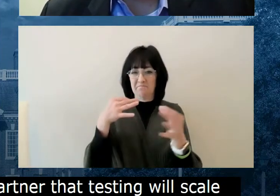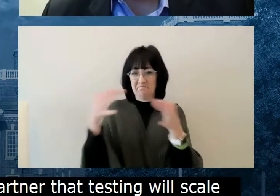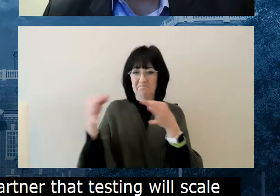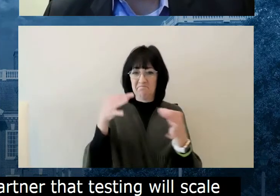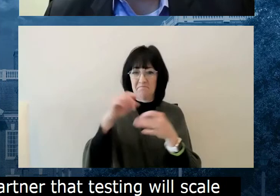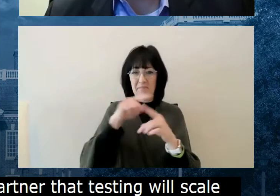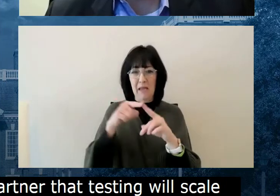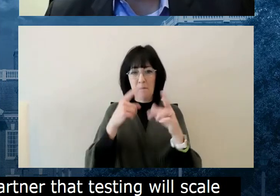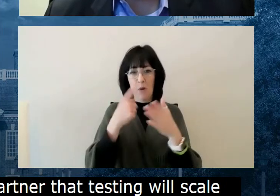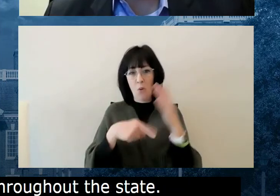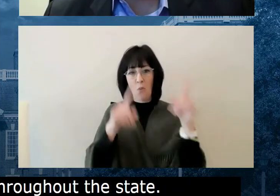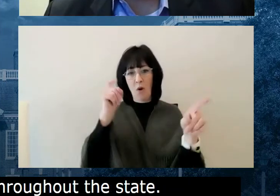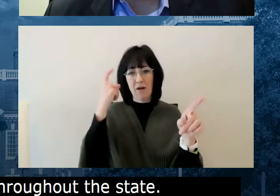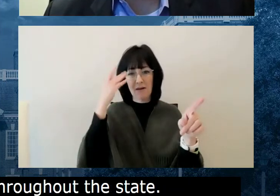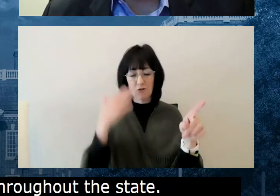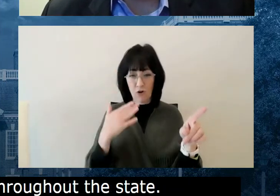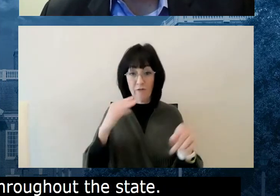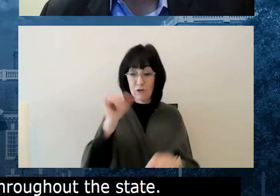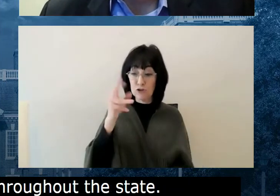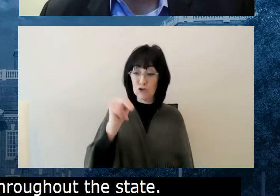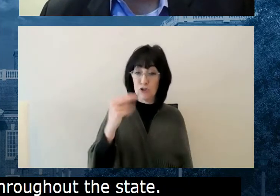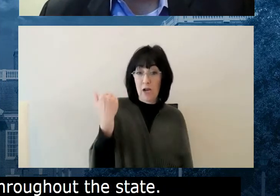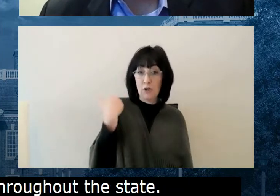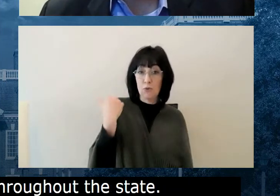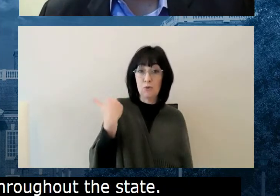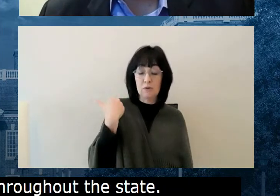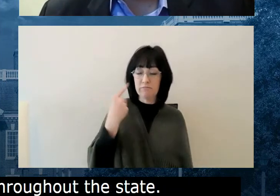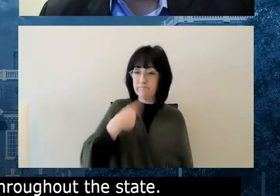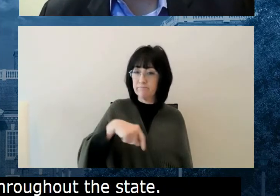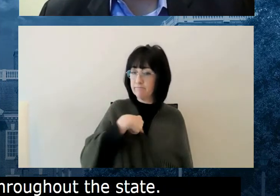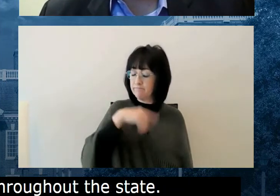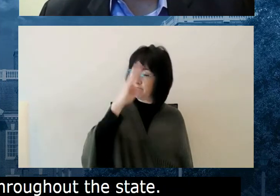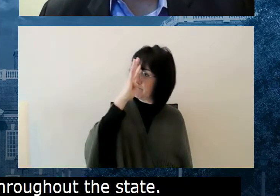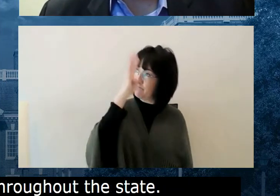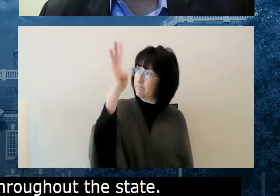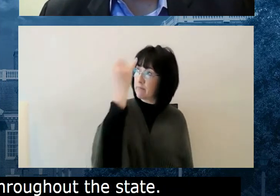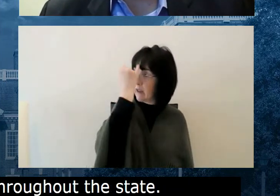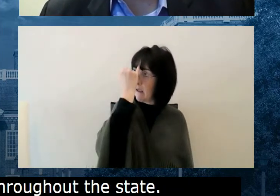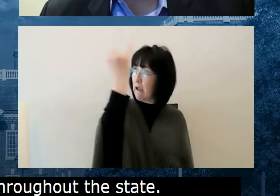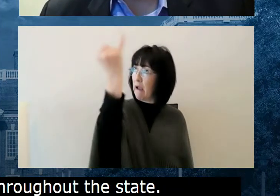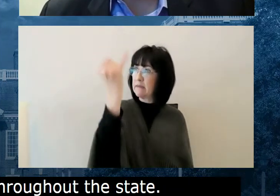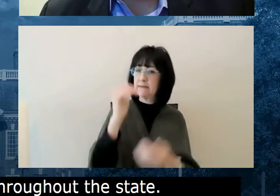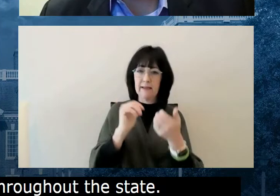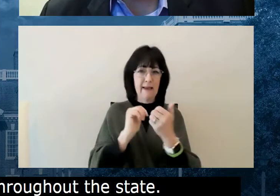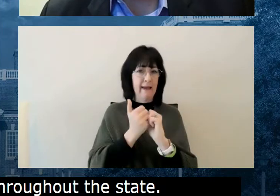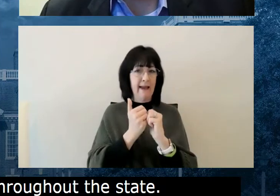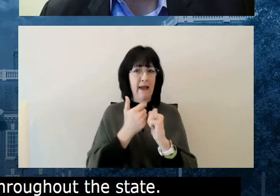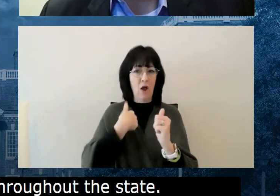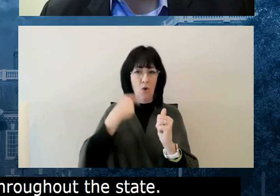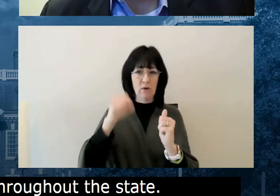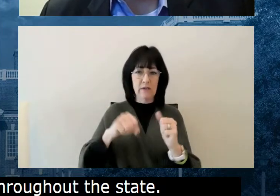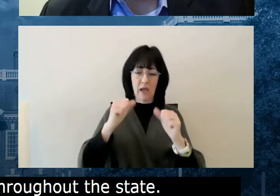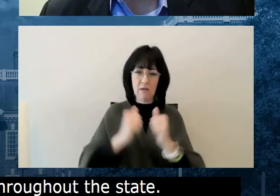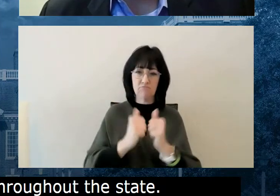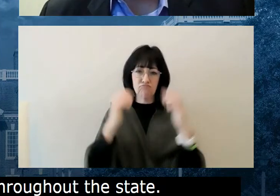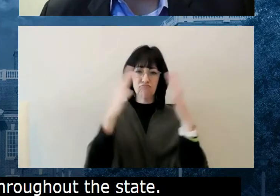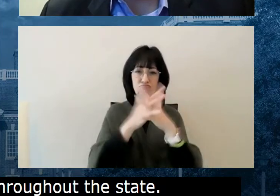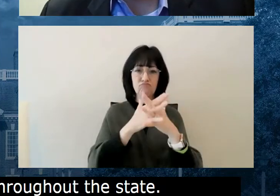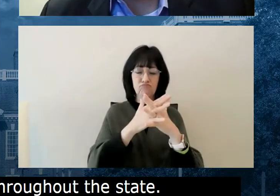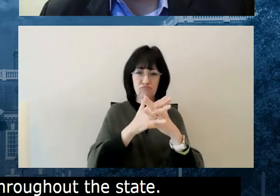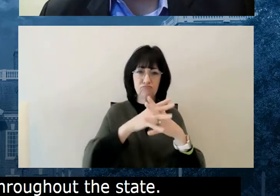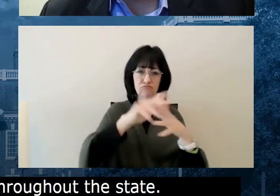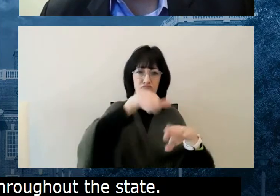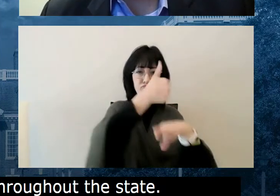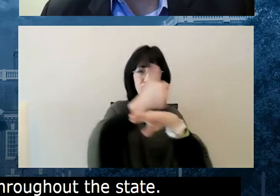a crazy idea back in January about how could we have something that we stood up that was flexible. It met the